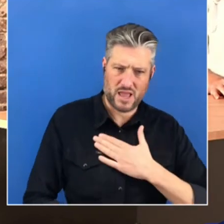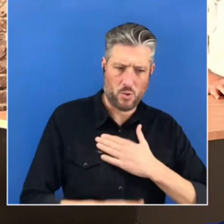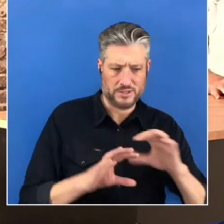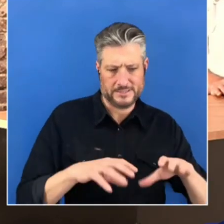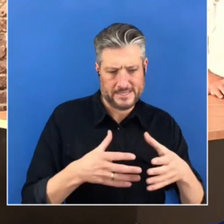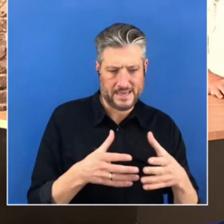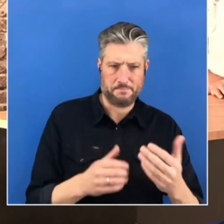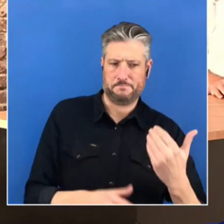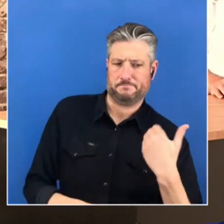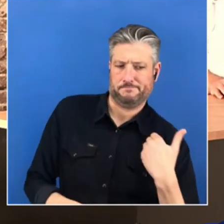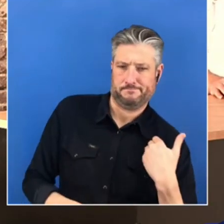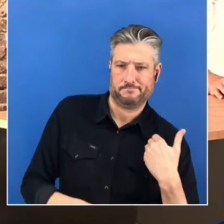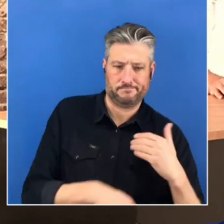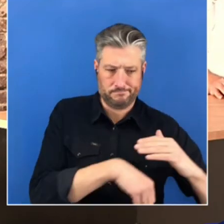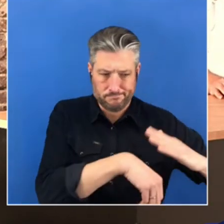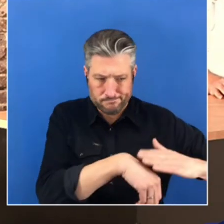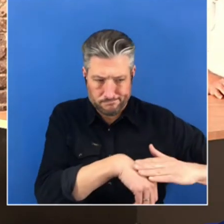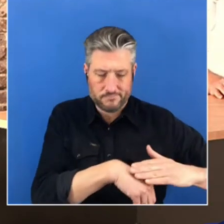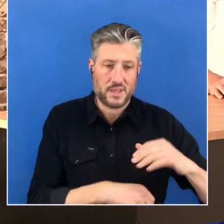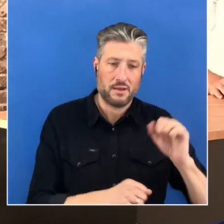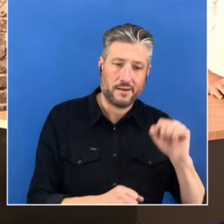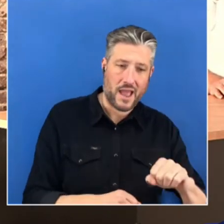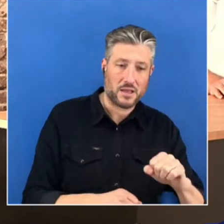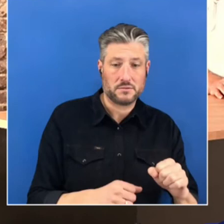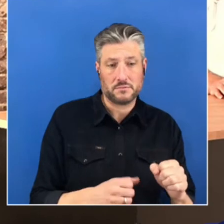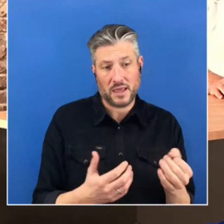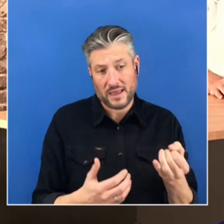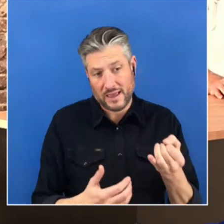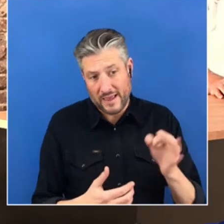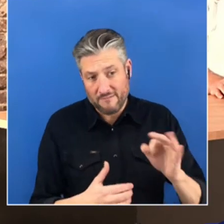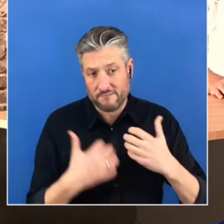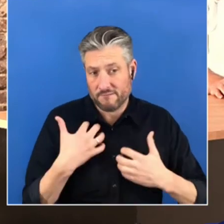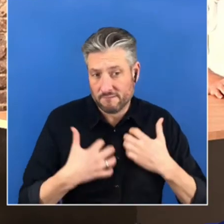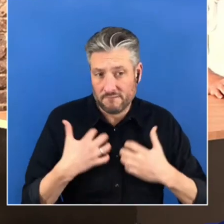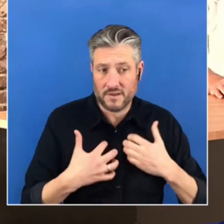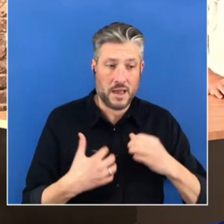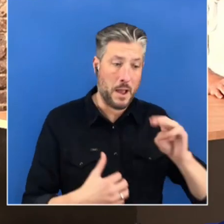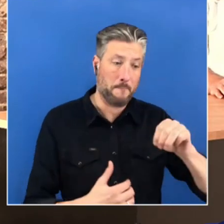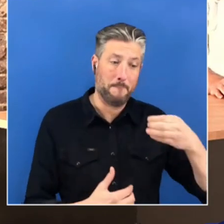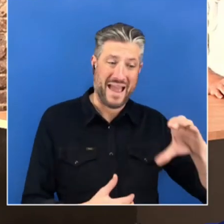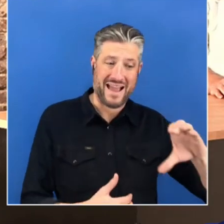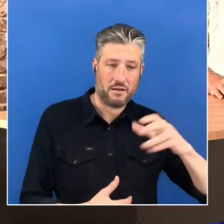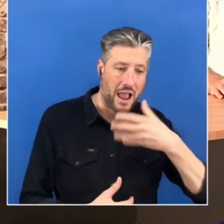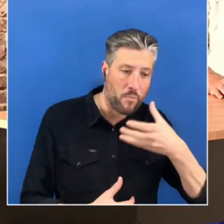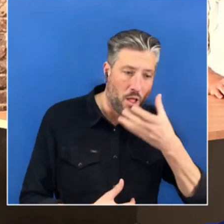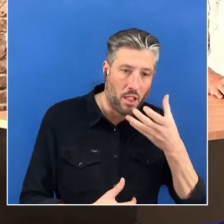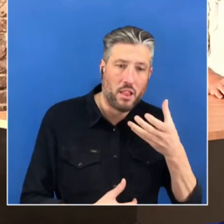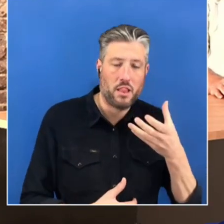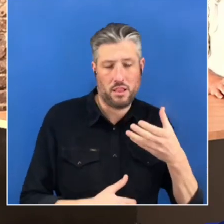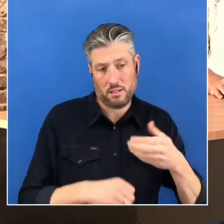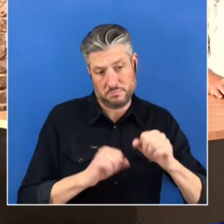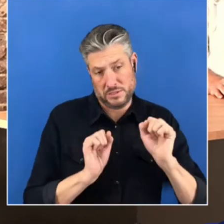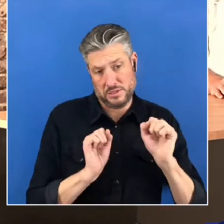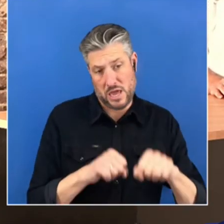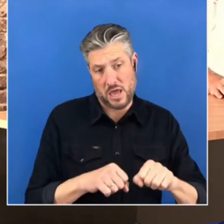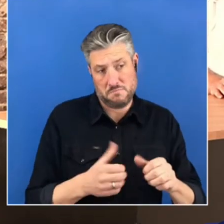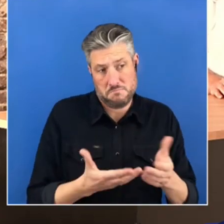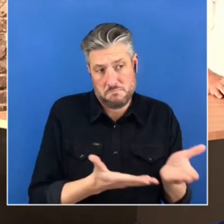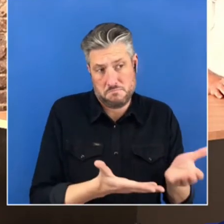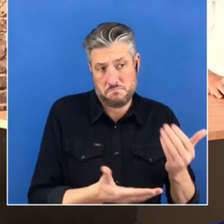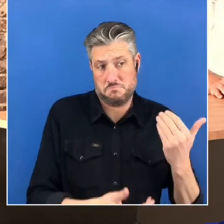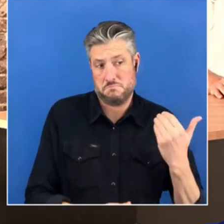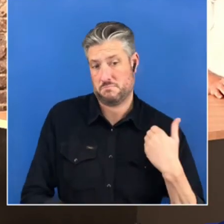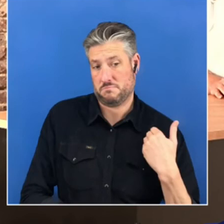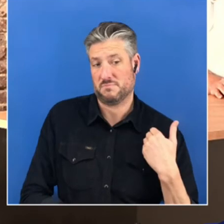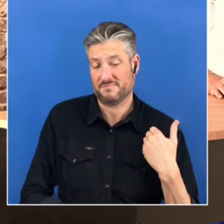testing. So if there's interest in that, please definitely reach out to us so we can have a further conversation about what that could potentially look like. Yeah, exactly.